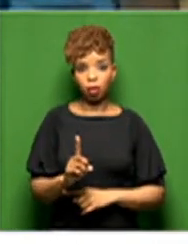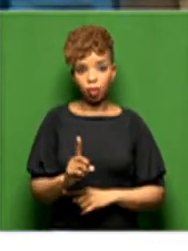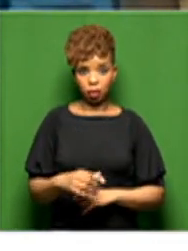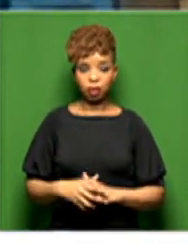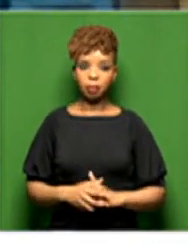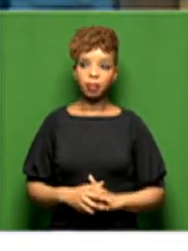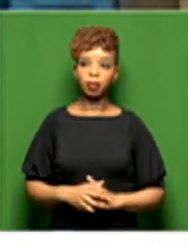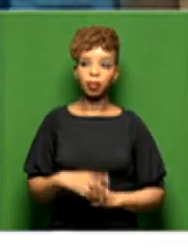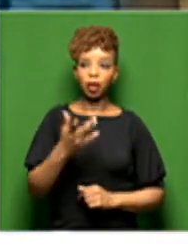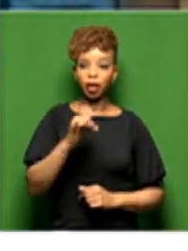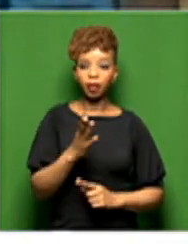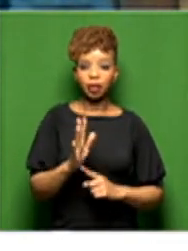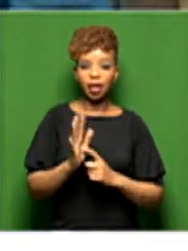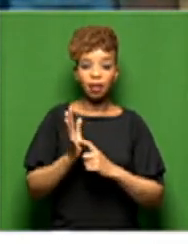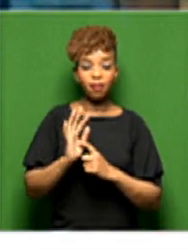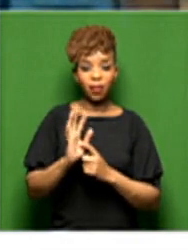film festivals,